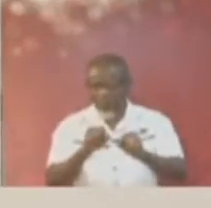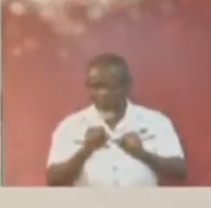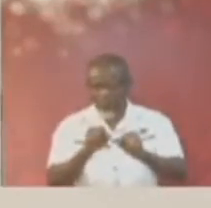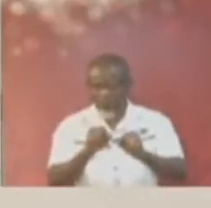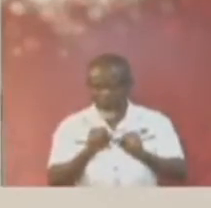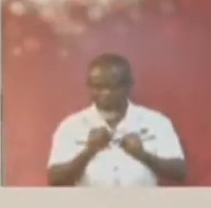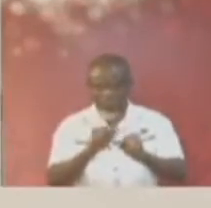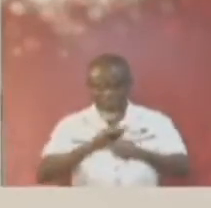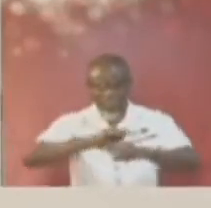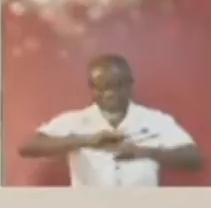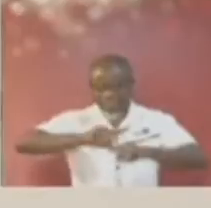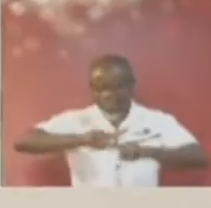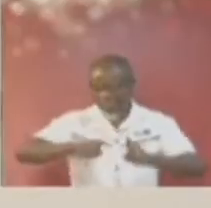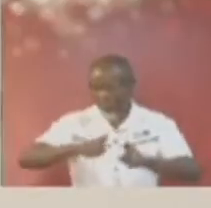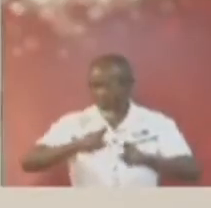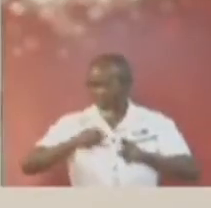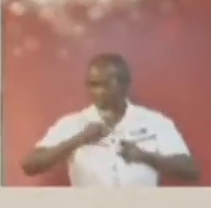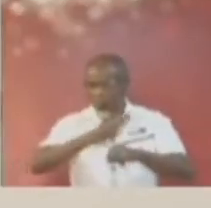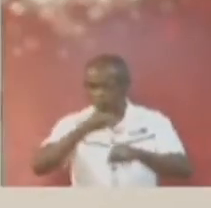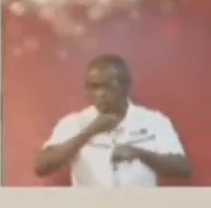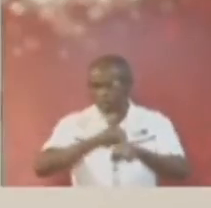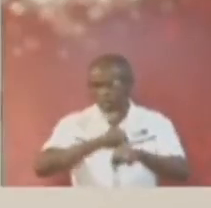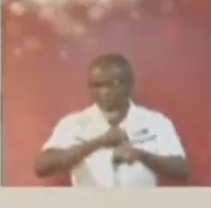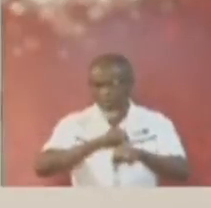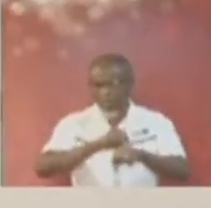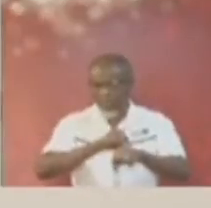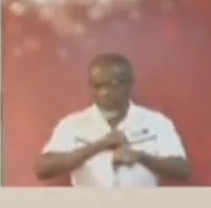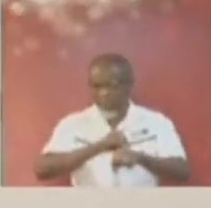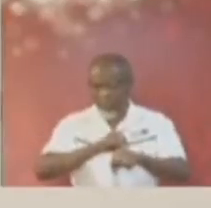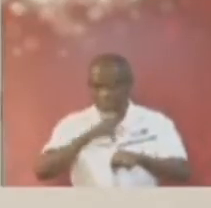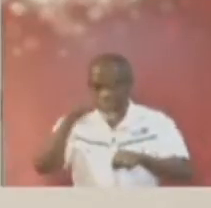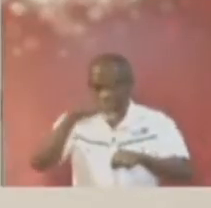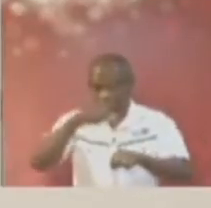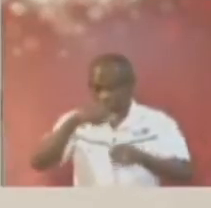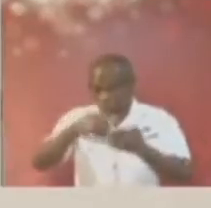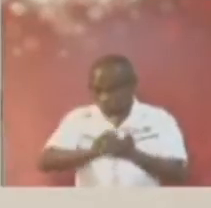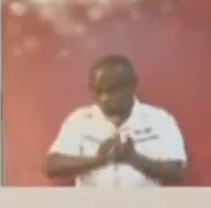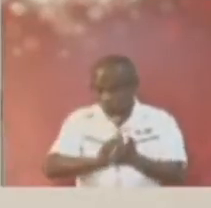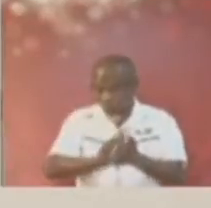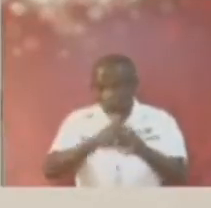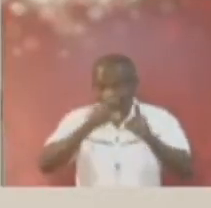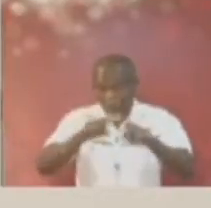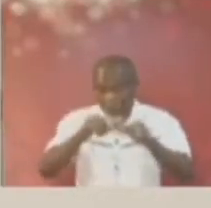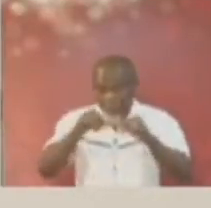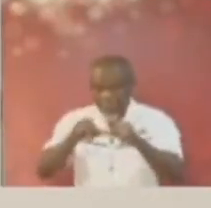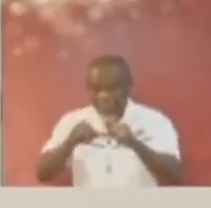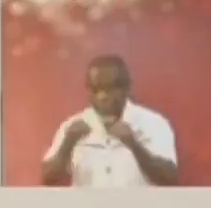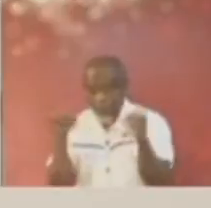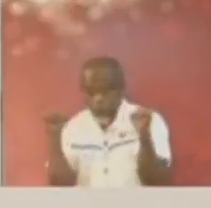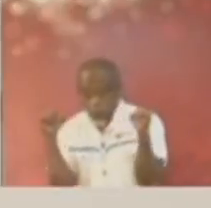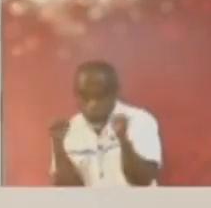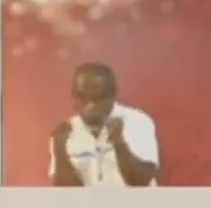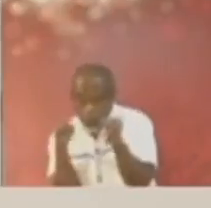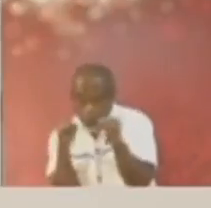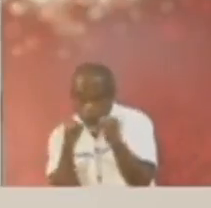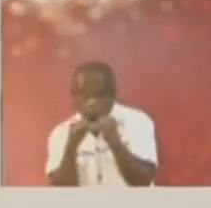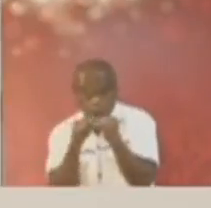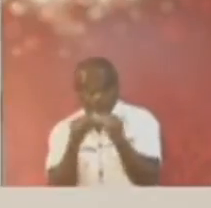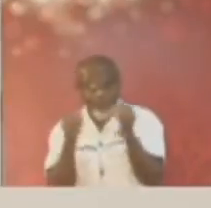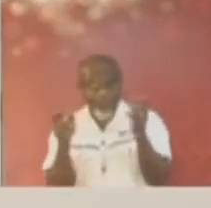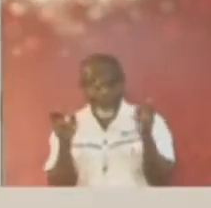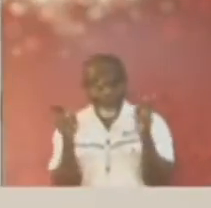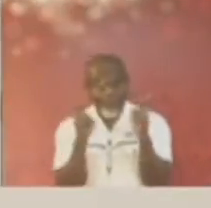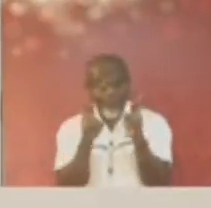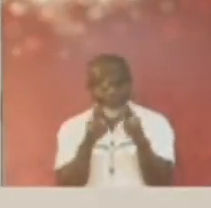storage conditions, this one requiring minus 80 degrees Celsius refrigeration. And overall, because it's still quite